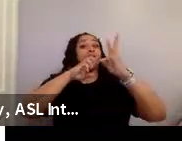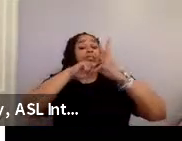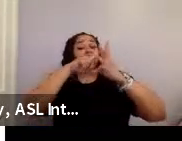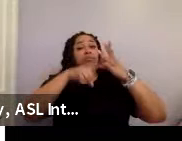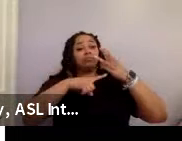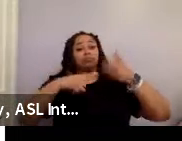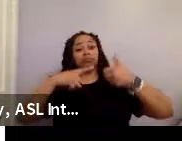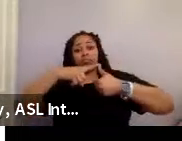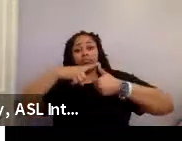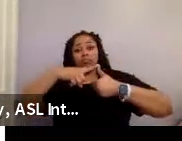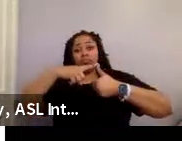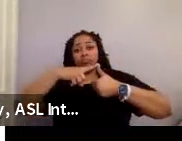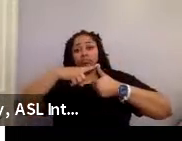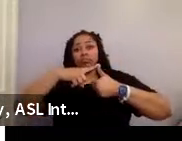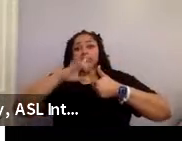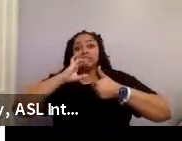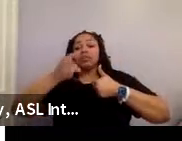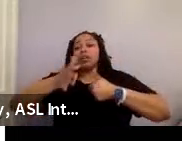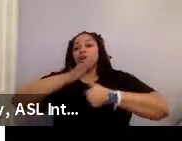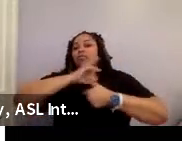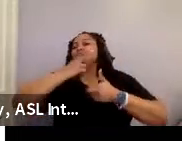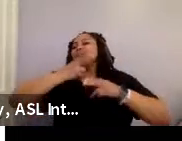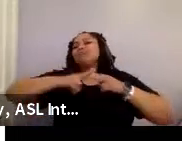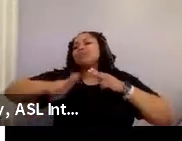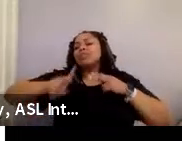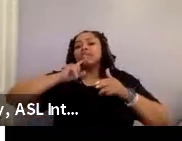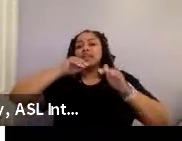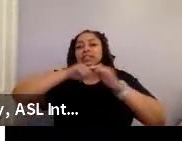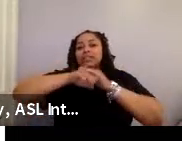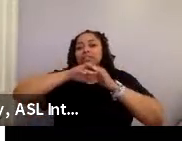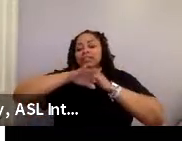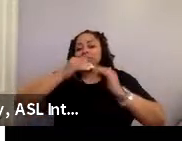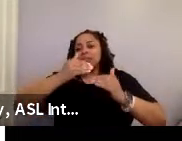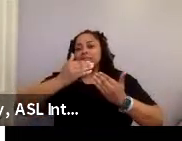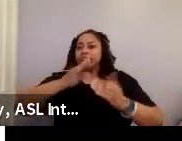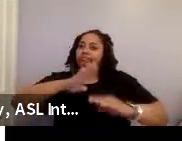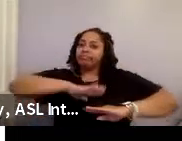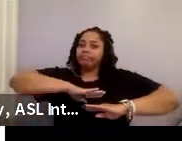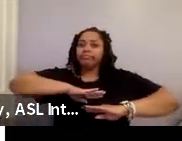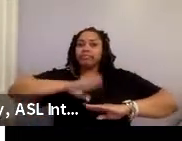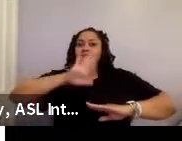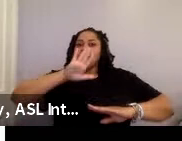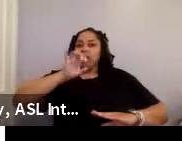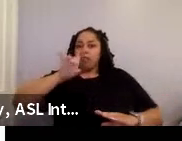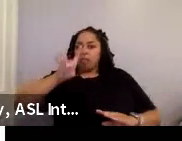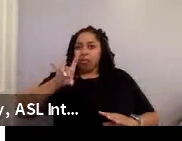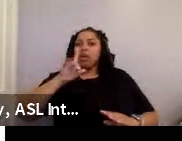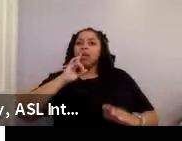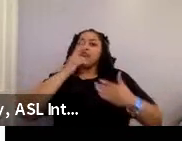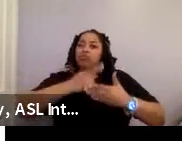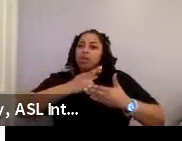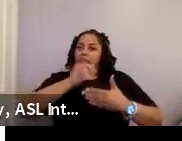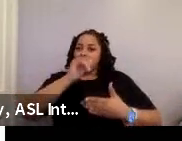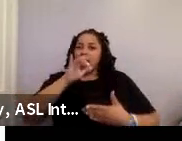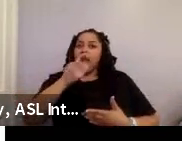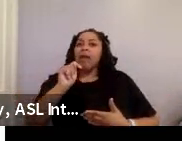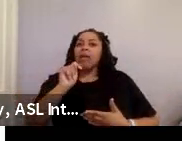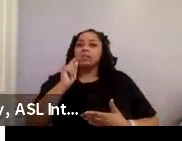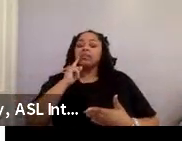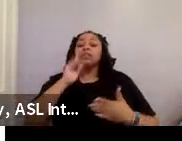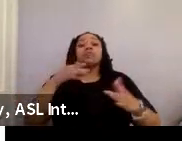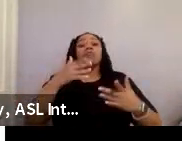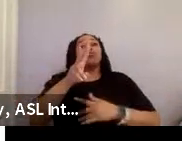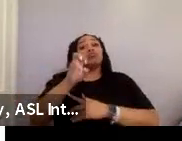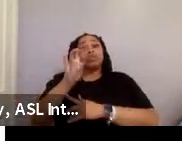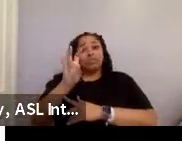part of the agenda is going to cover briefly the accessibility standards, which will be Section 508 of the Rehabilitation Act as revised in